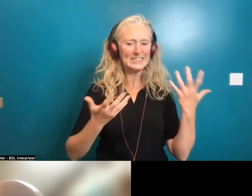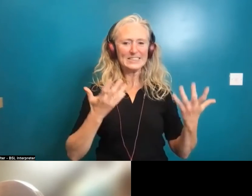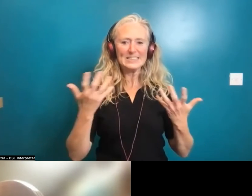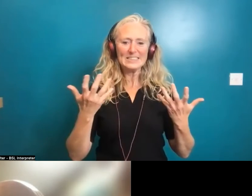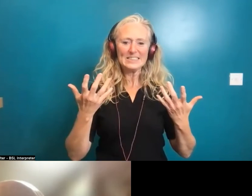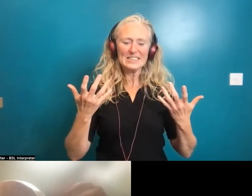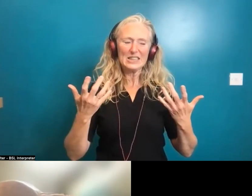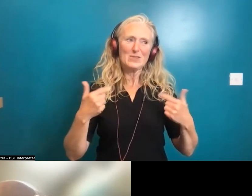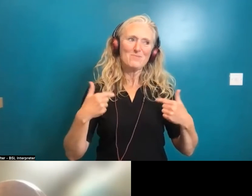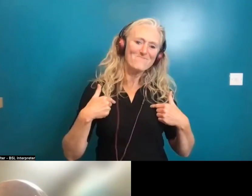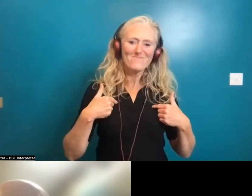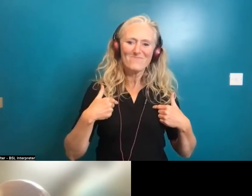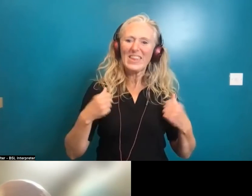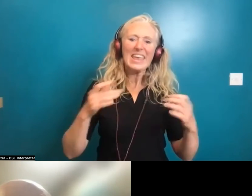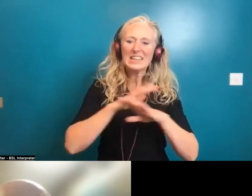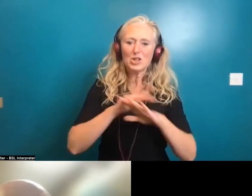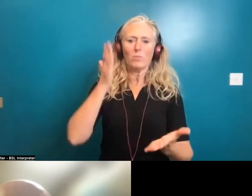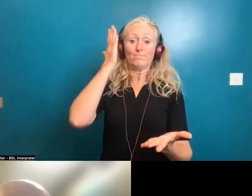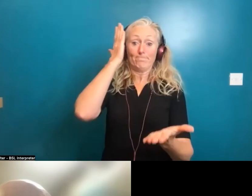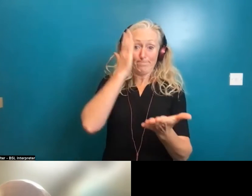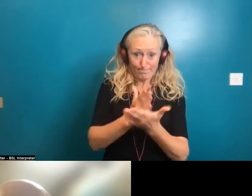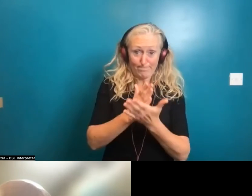that there are definitely some